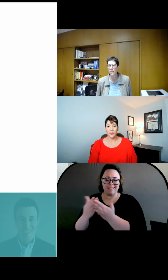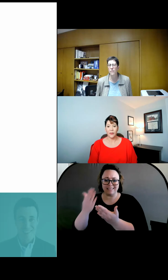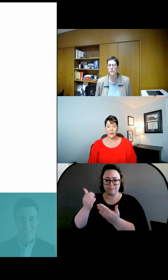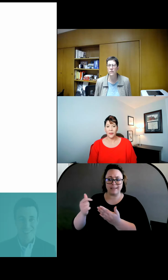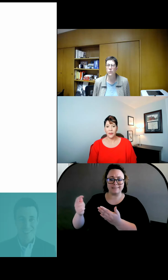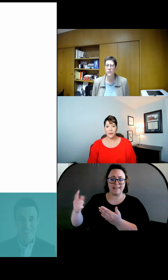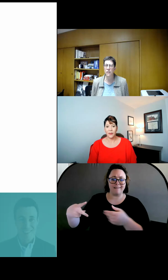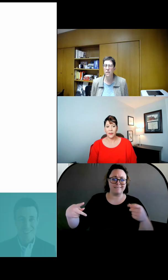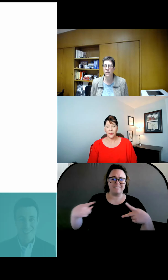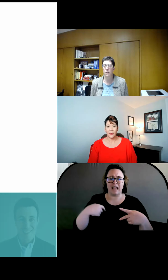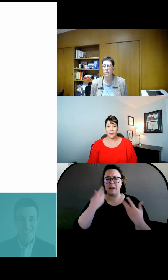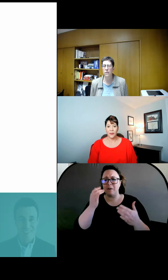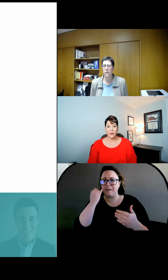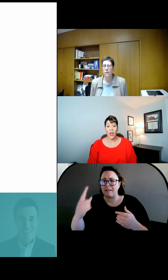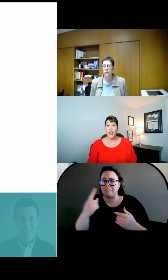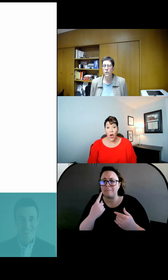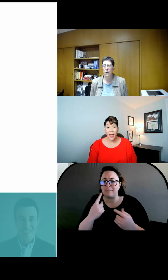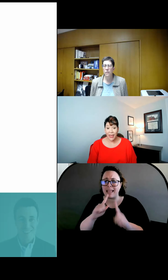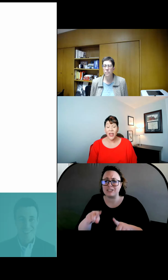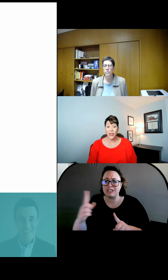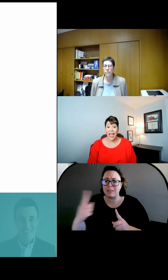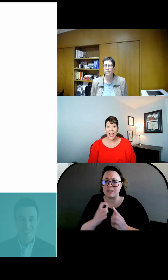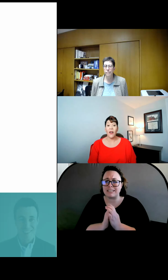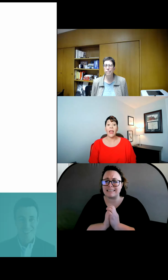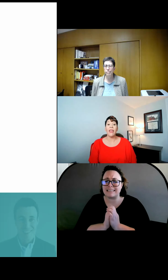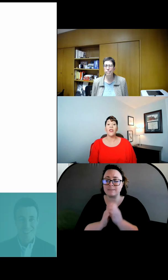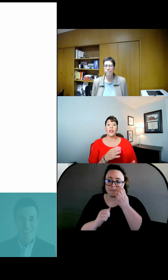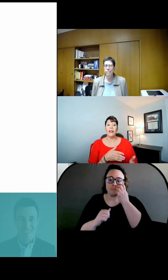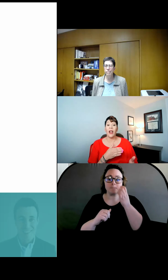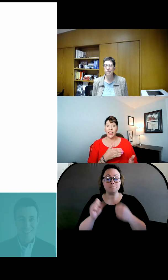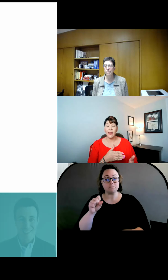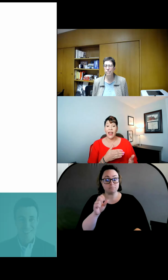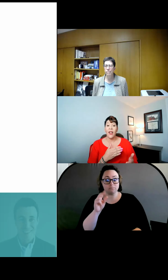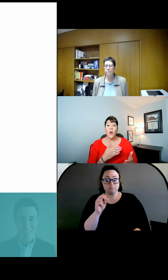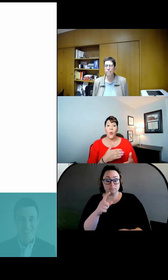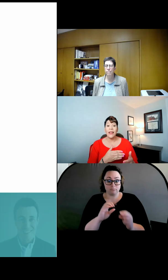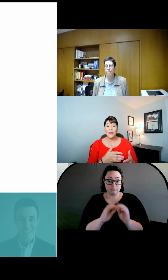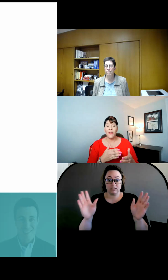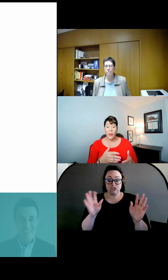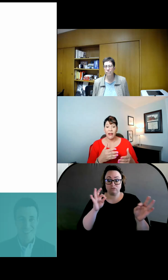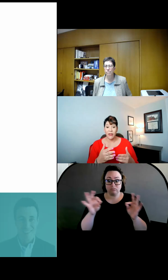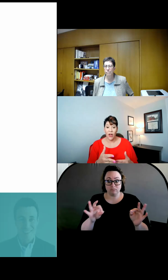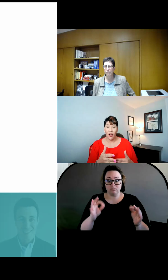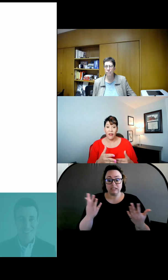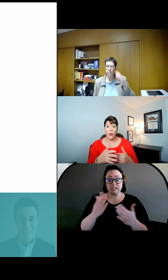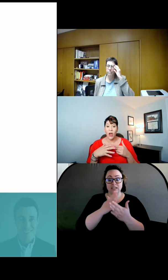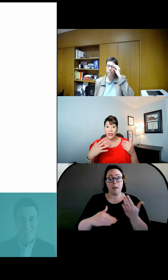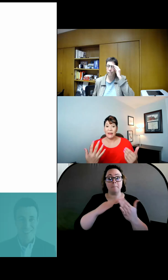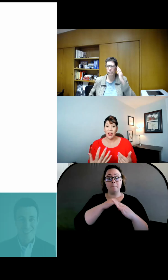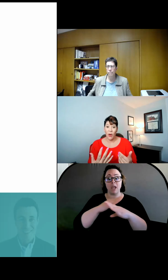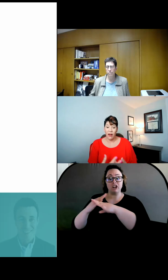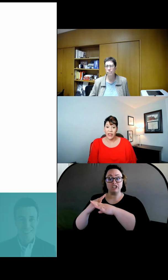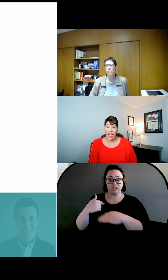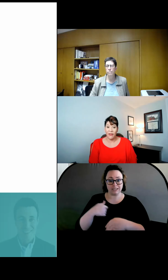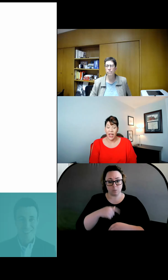I don't think I'm answering the question, am I, Nicole? No, I think you're clearly articulating what some of the barriers are that we all need